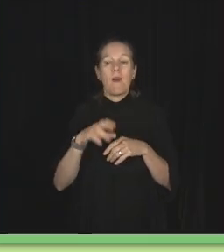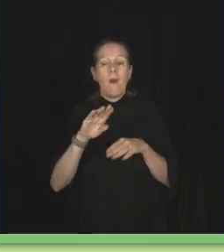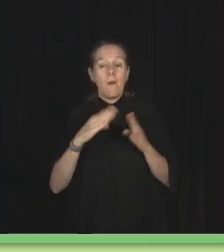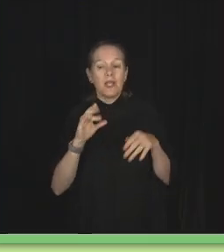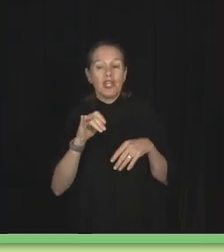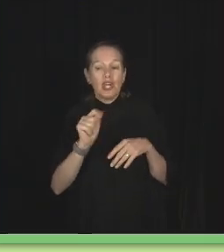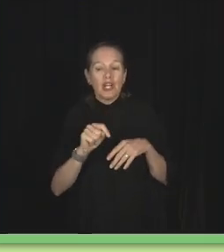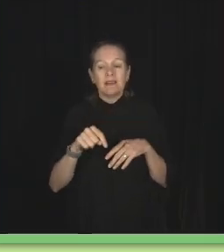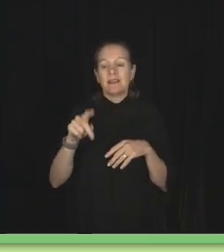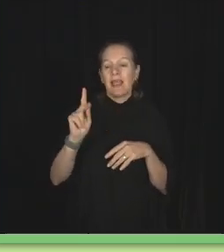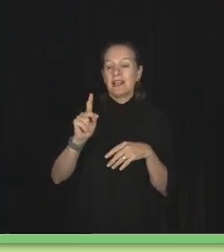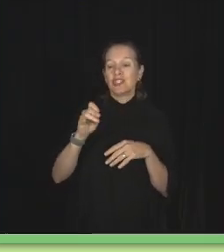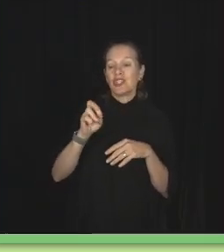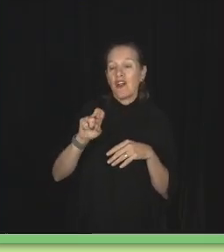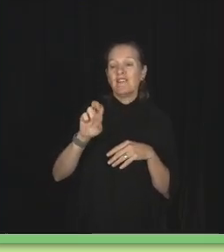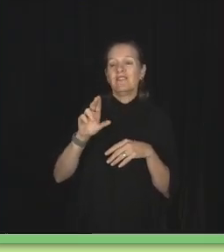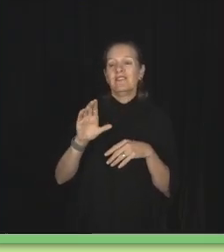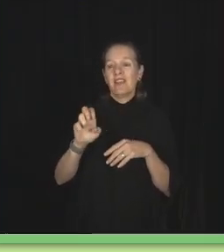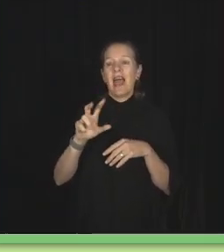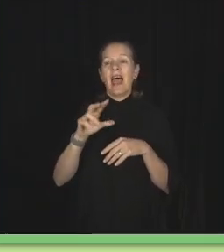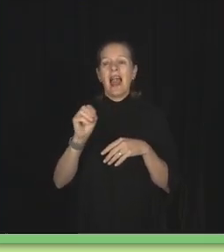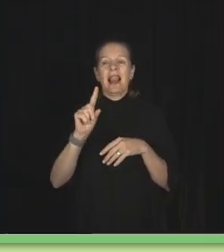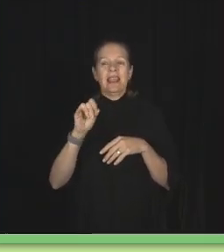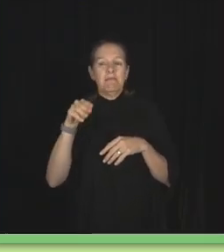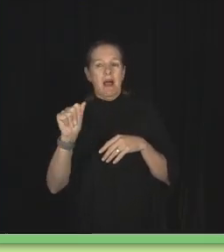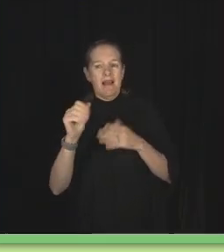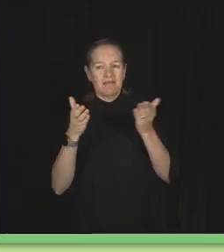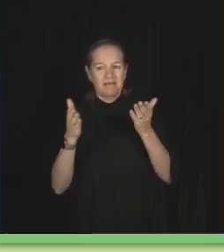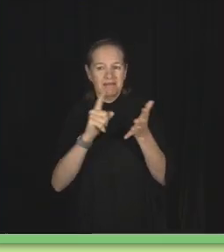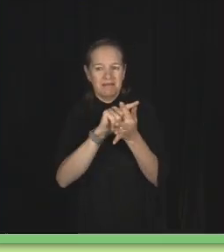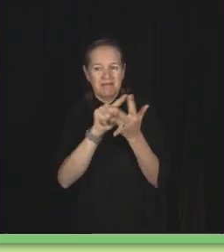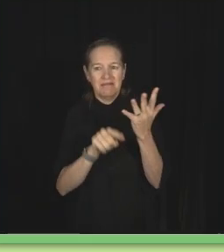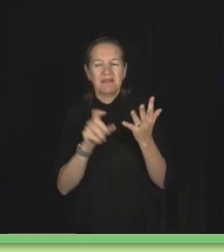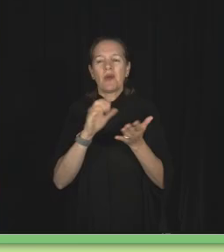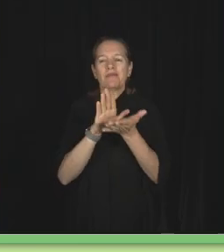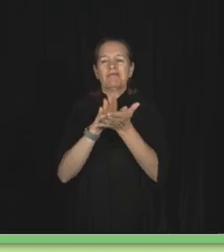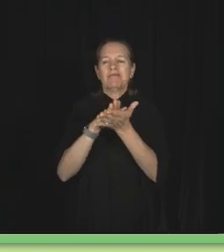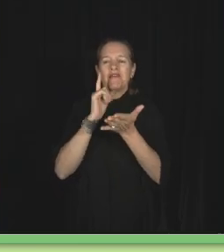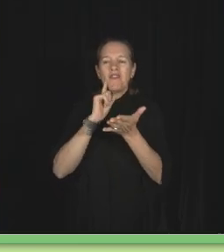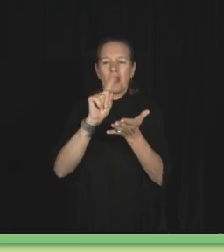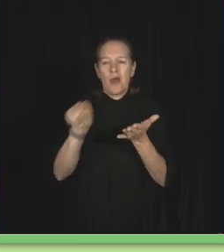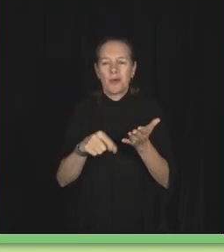have moved to incubation. So a hand of applause for these folks.